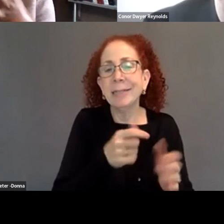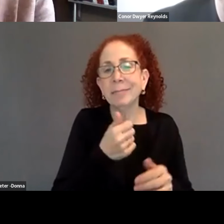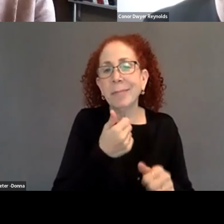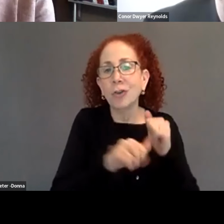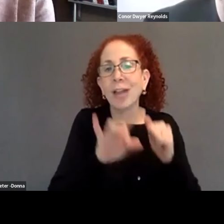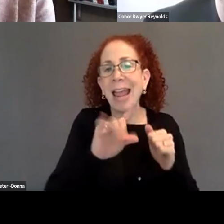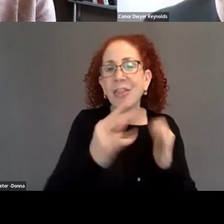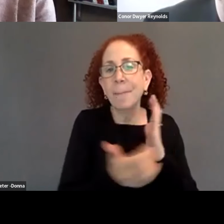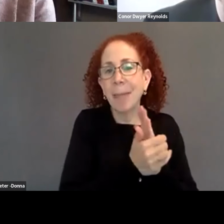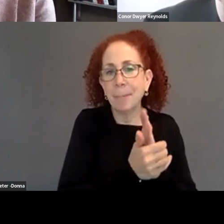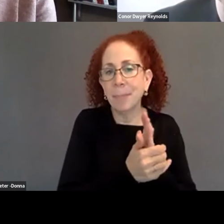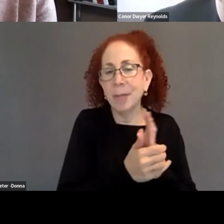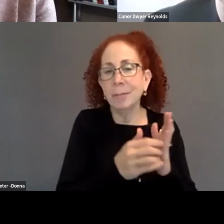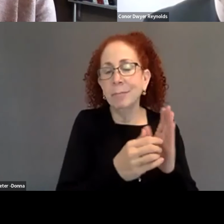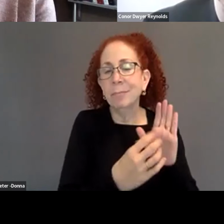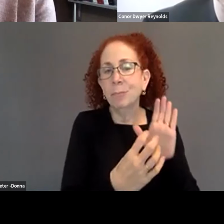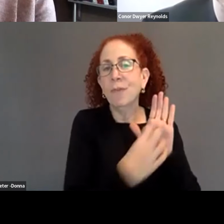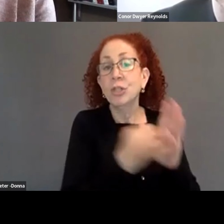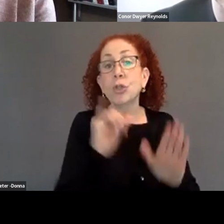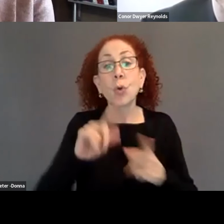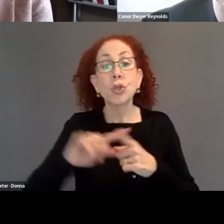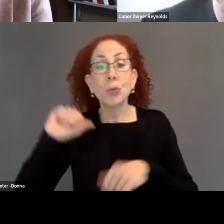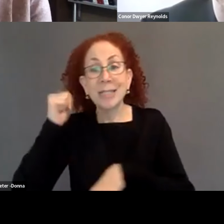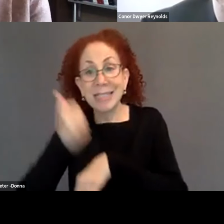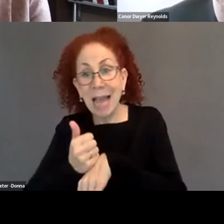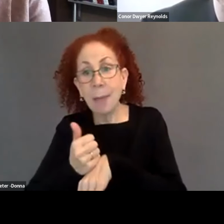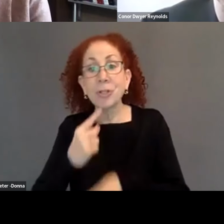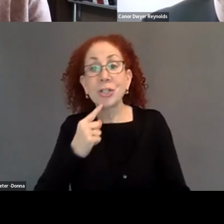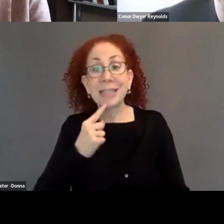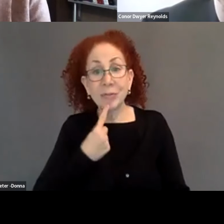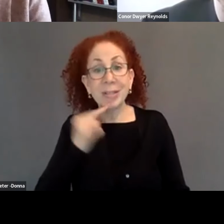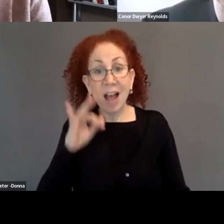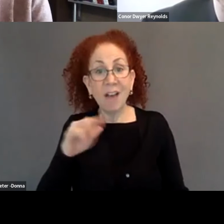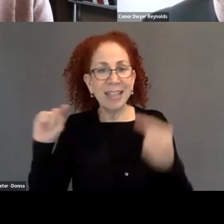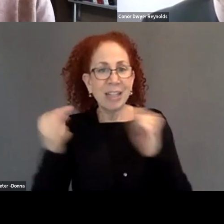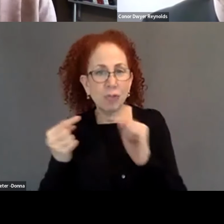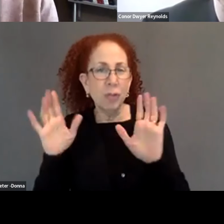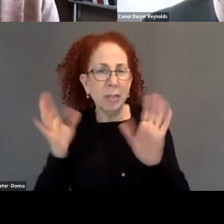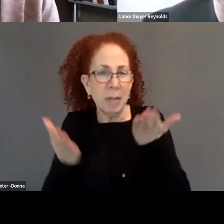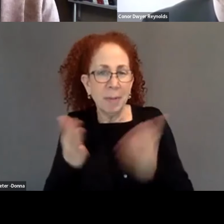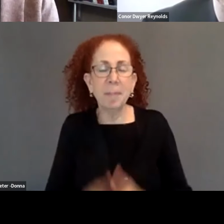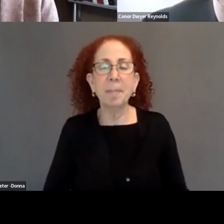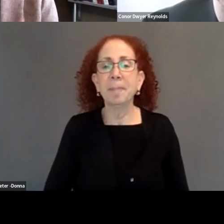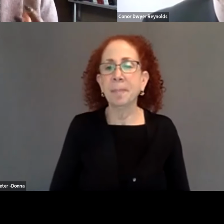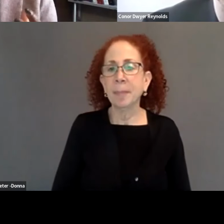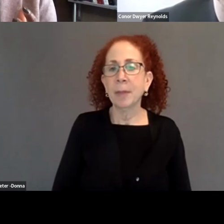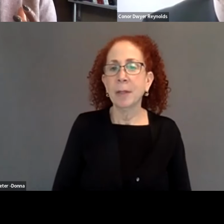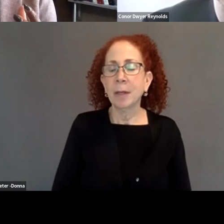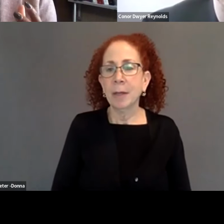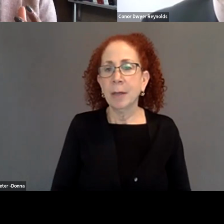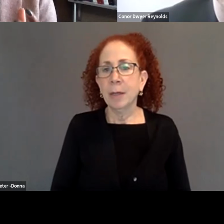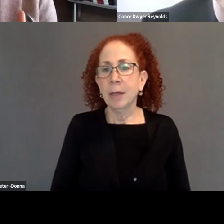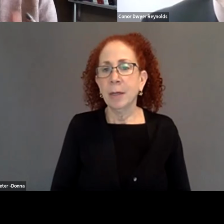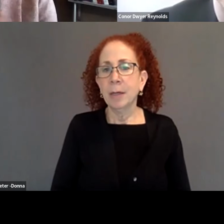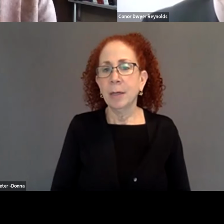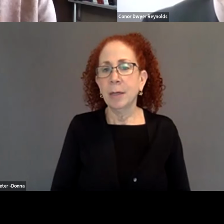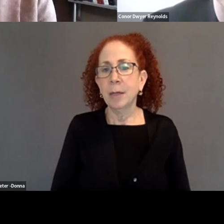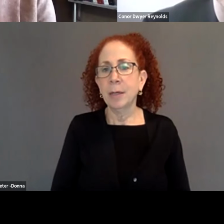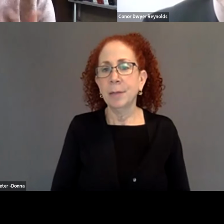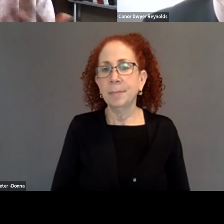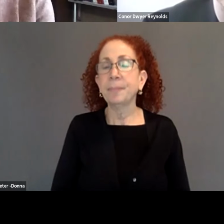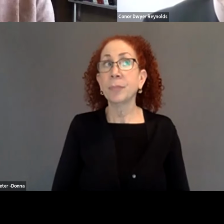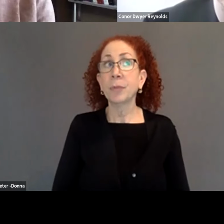or to establish the seriousness of the injury, let's say. And so,